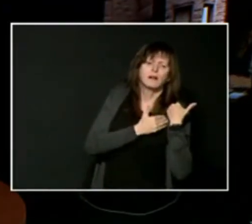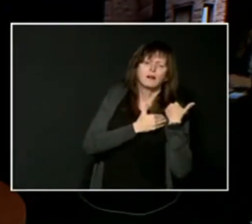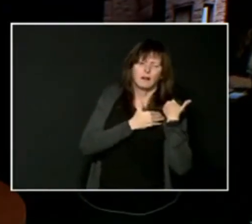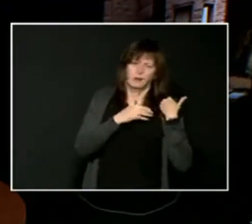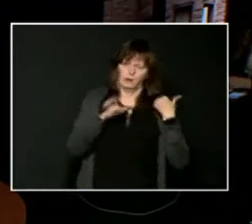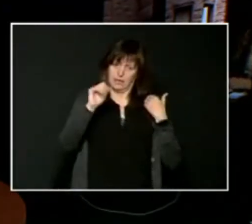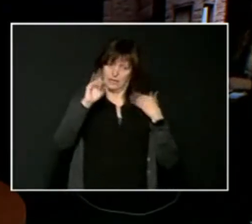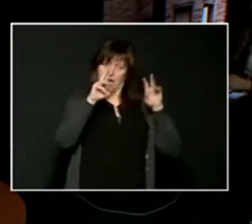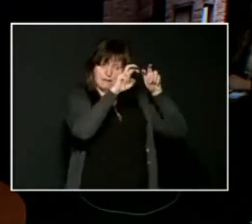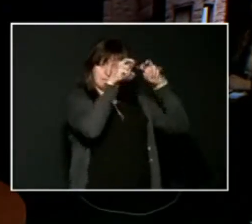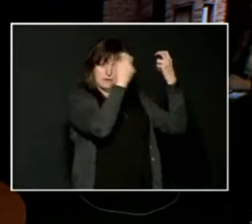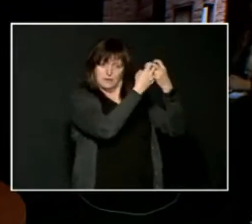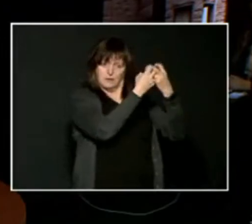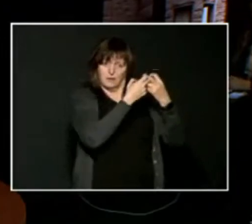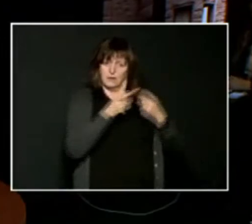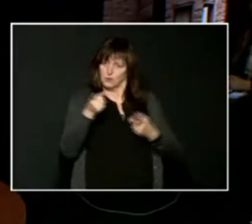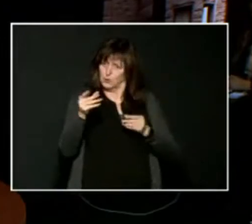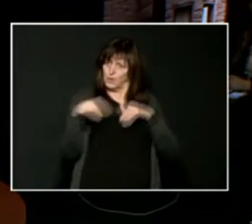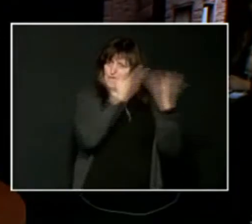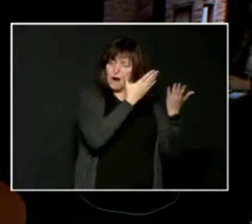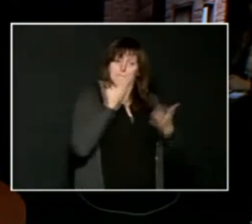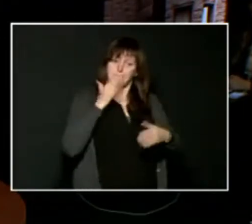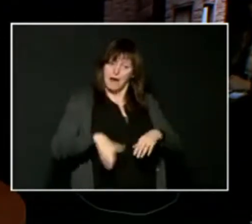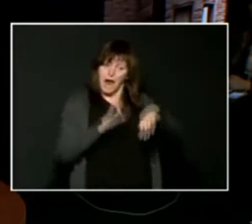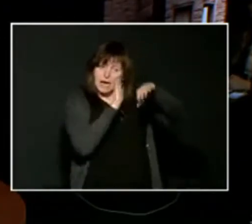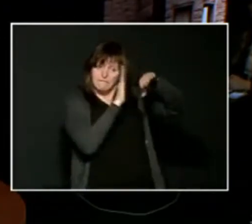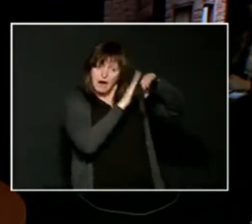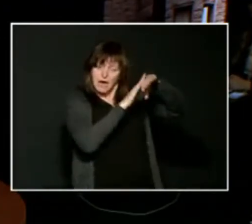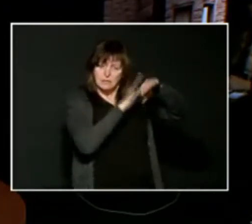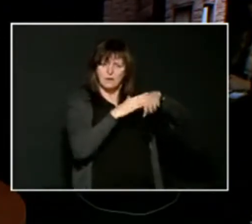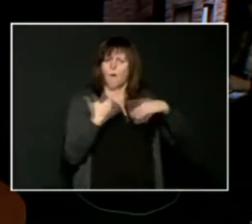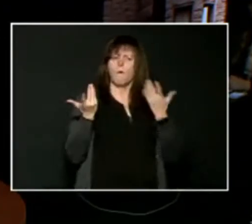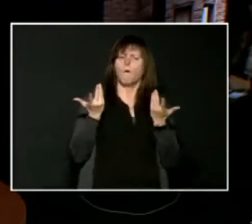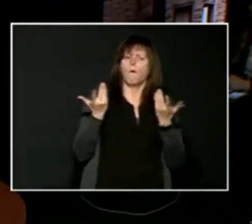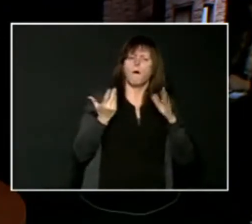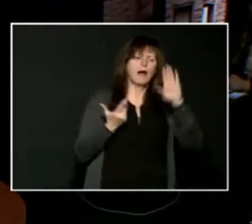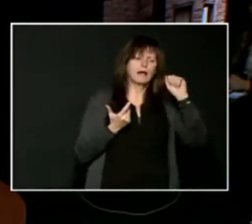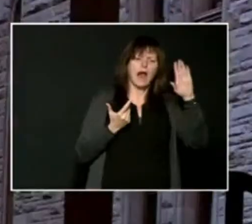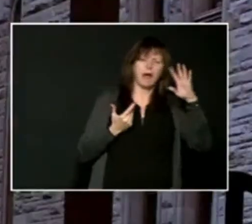Cabinet fail to follow better advice that the public wasn't made aware of?